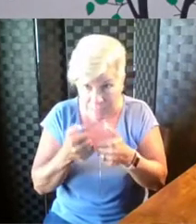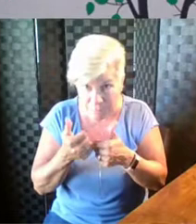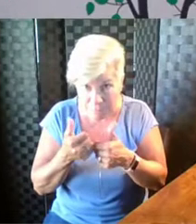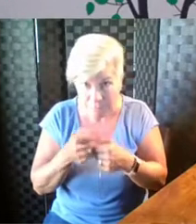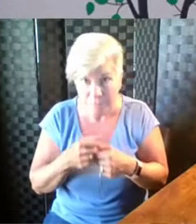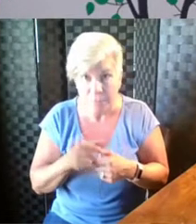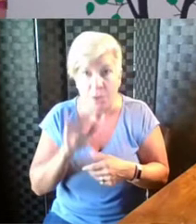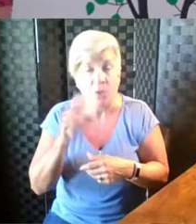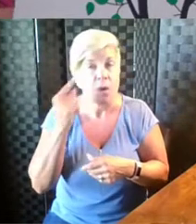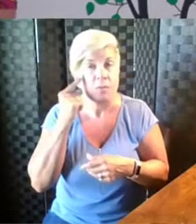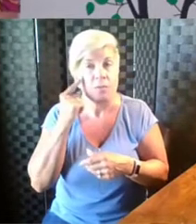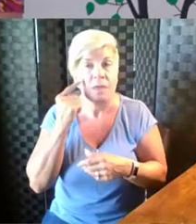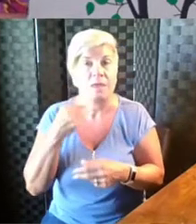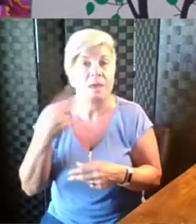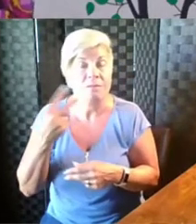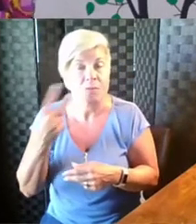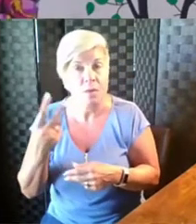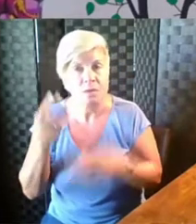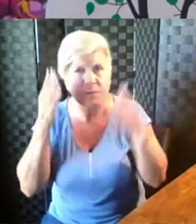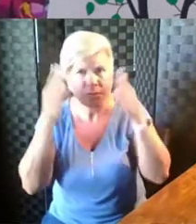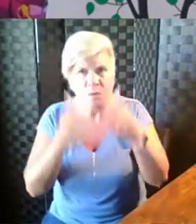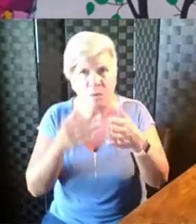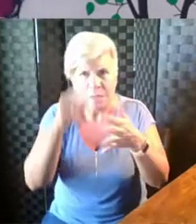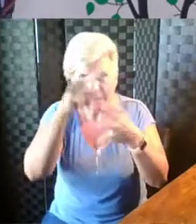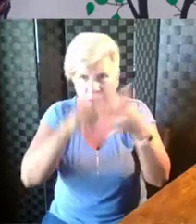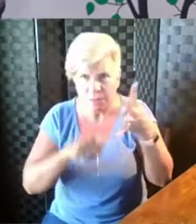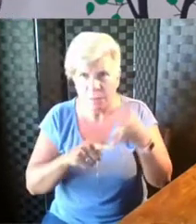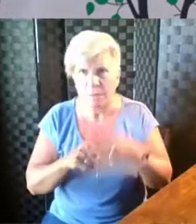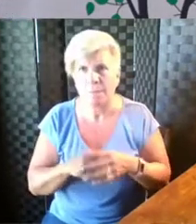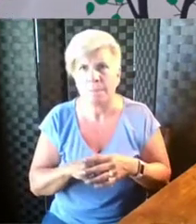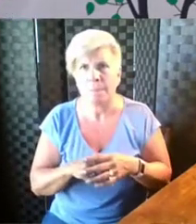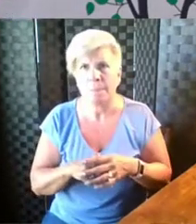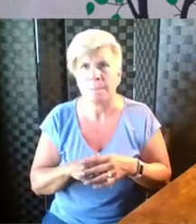Your thinking voice is going to be focused on these questions.